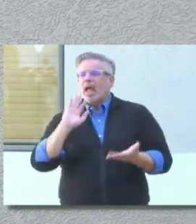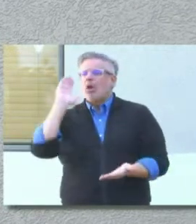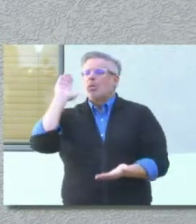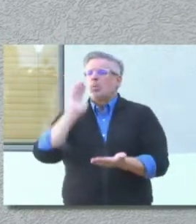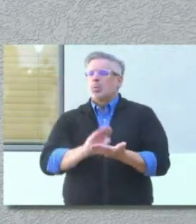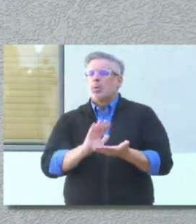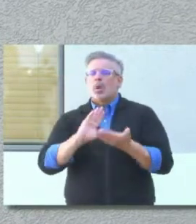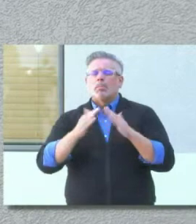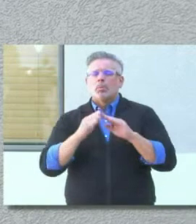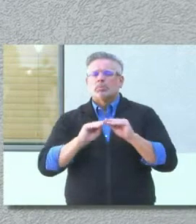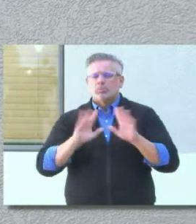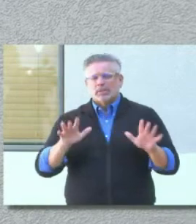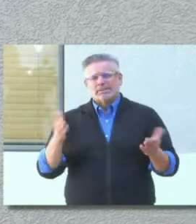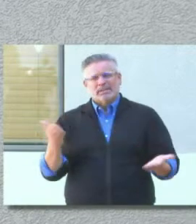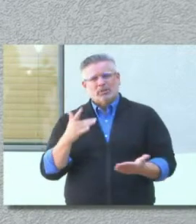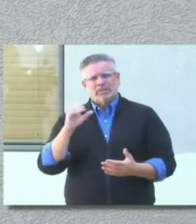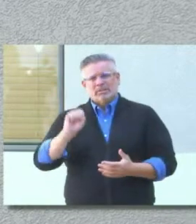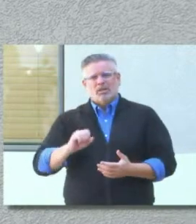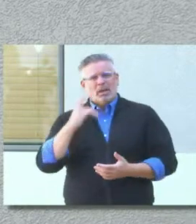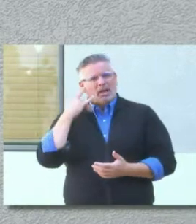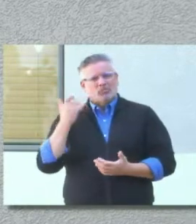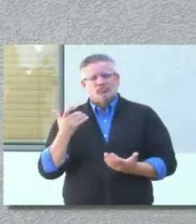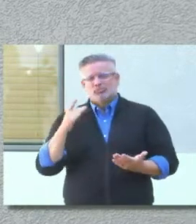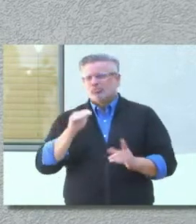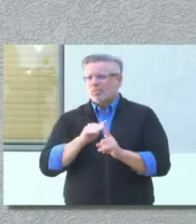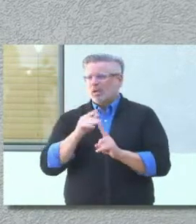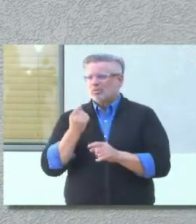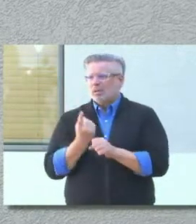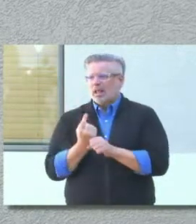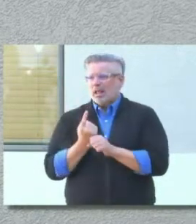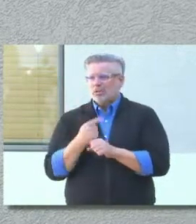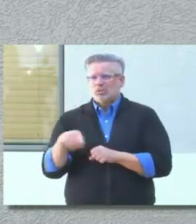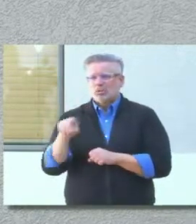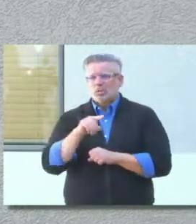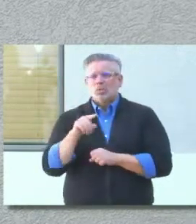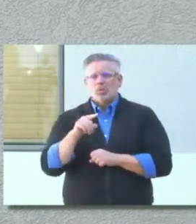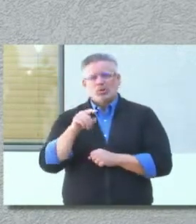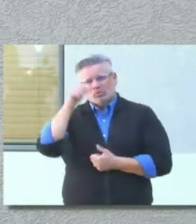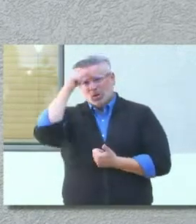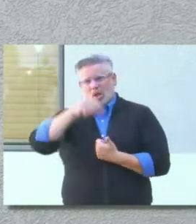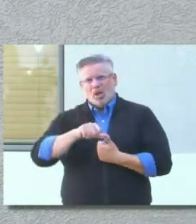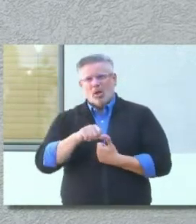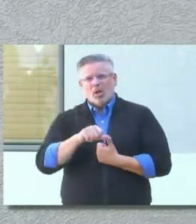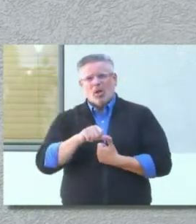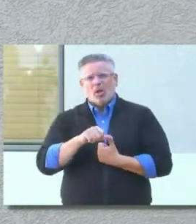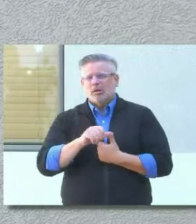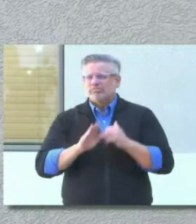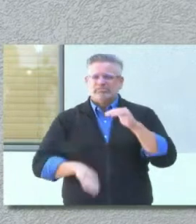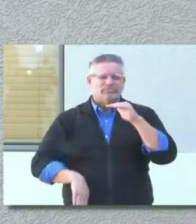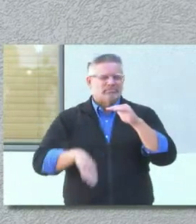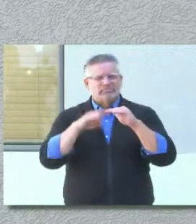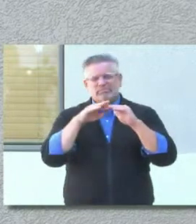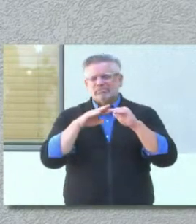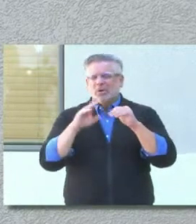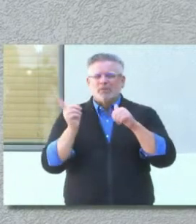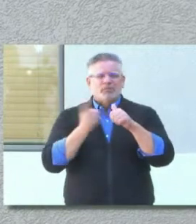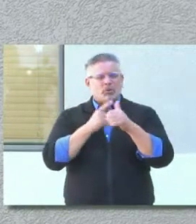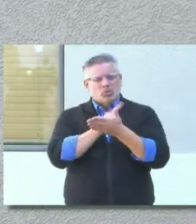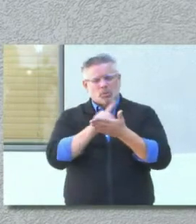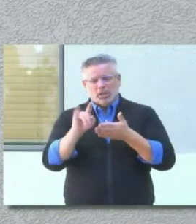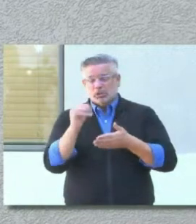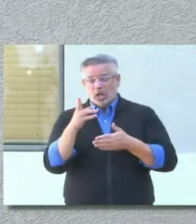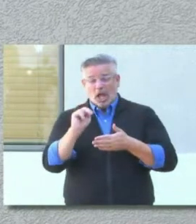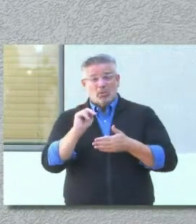community spread, particularly here in Southern California. I'll remind you this, last year, you recall, you had peak hospitalizations around the first week of